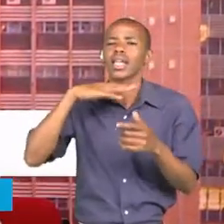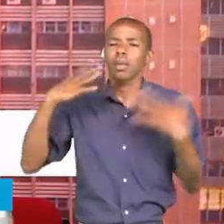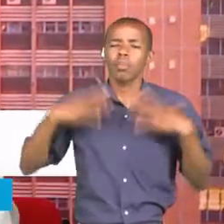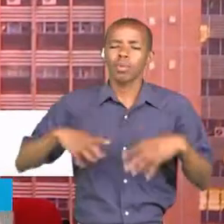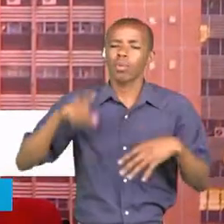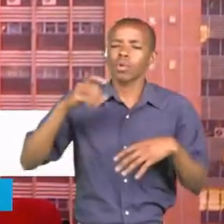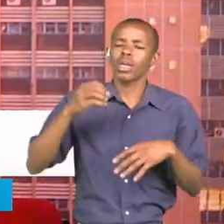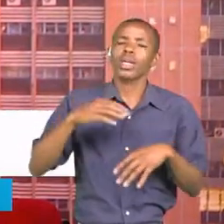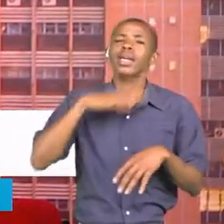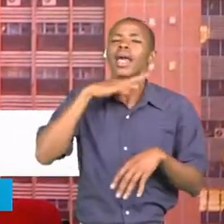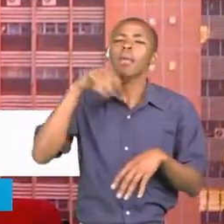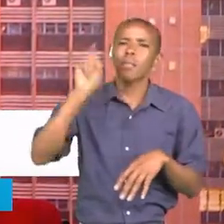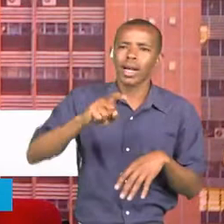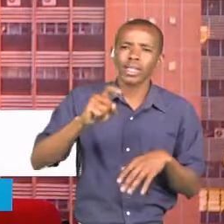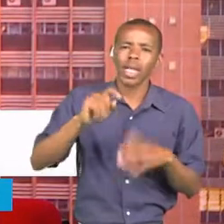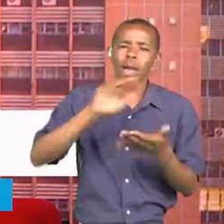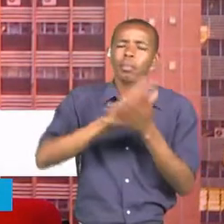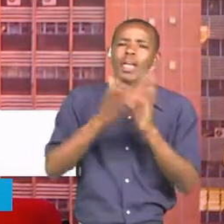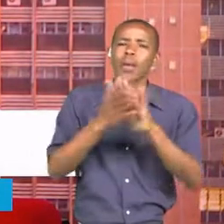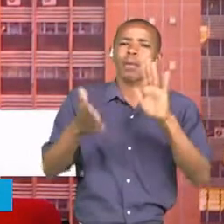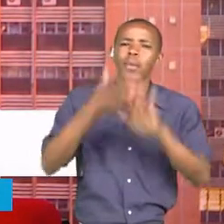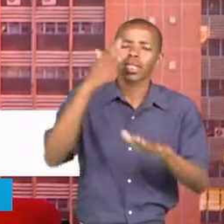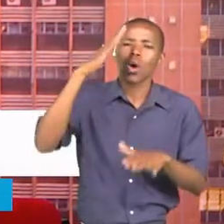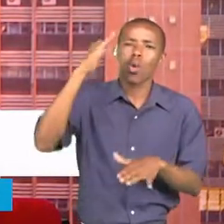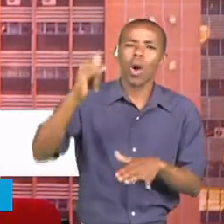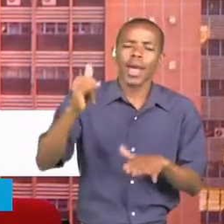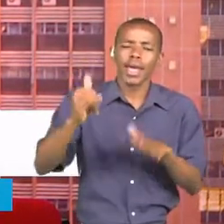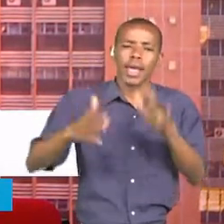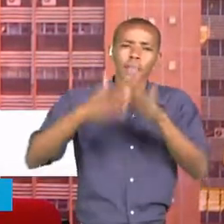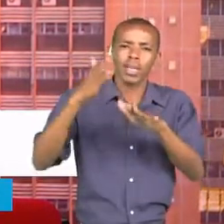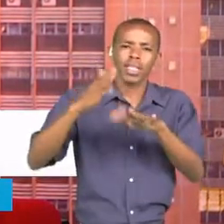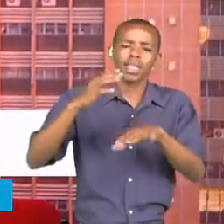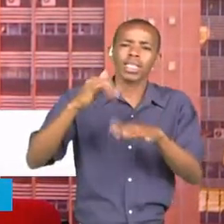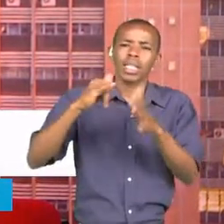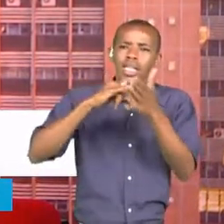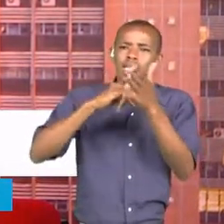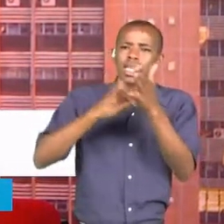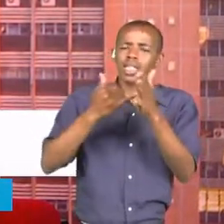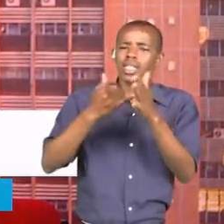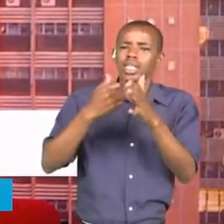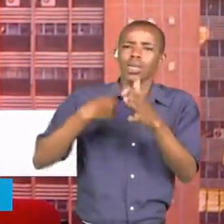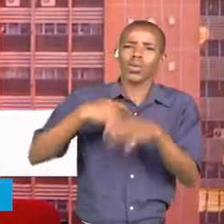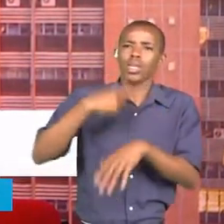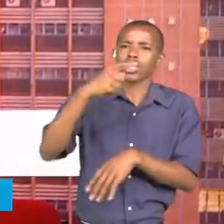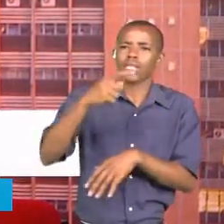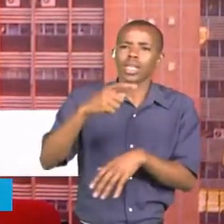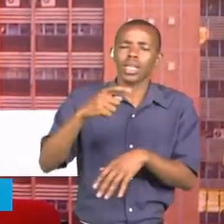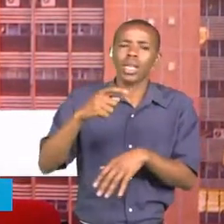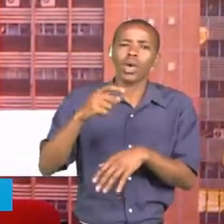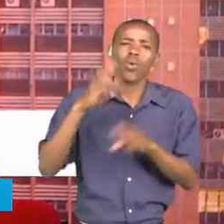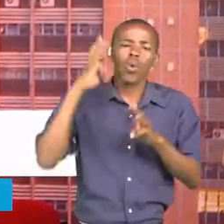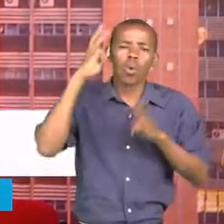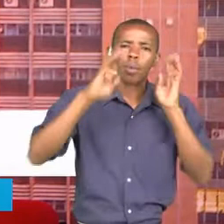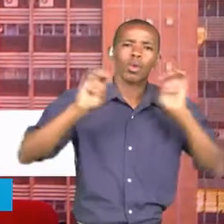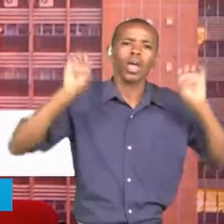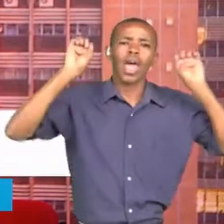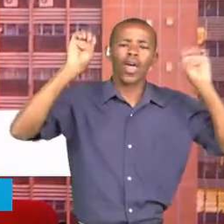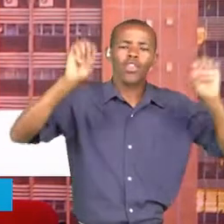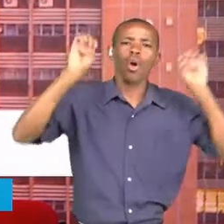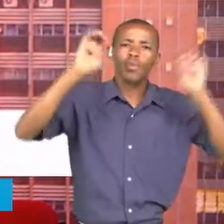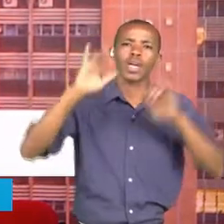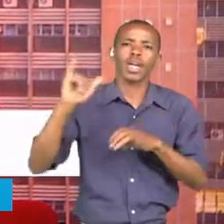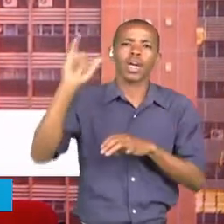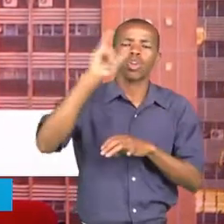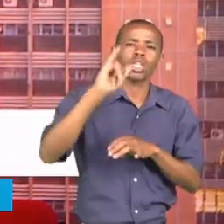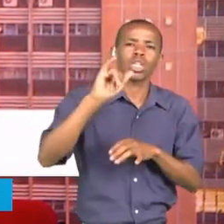die for it to be an emergency? Why was it an emergency when why don't we say, why are we worried about Ethiopian Airlines? The only